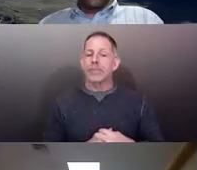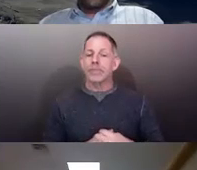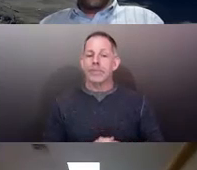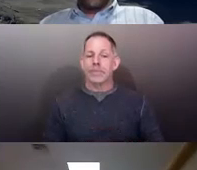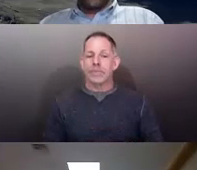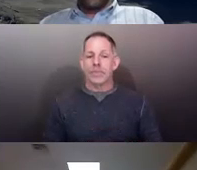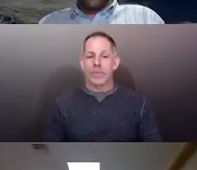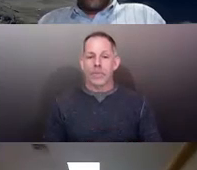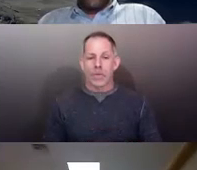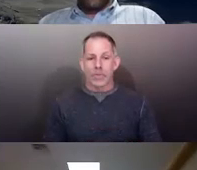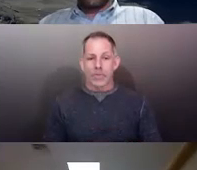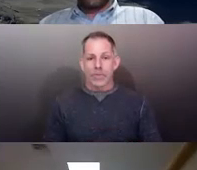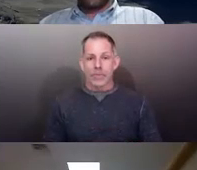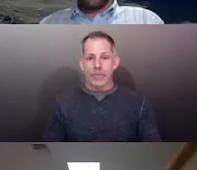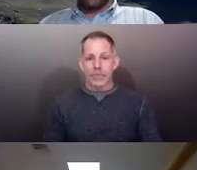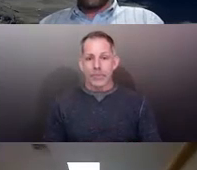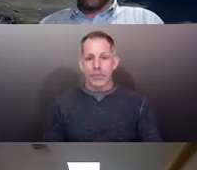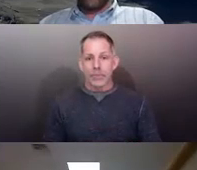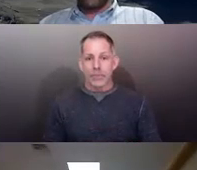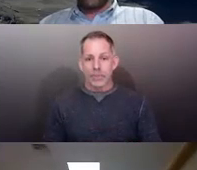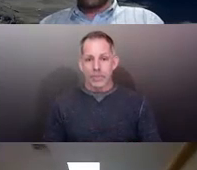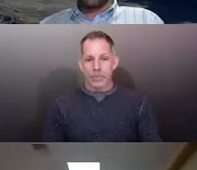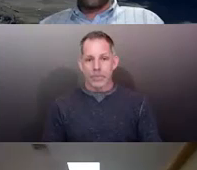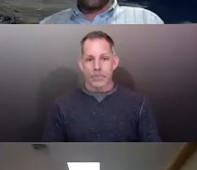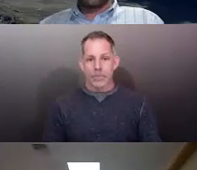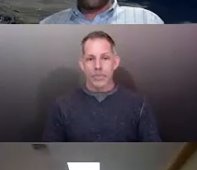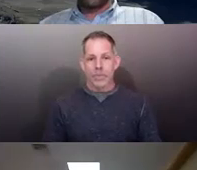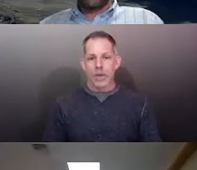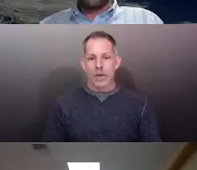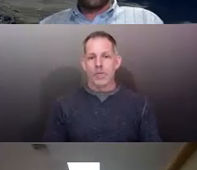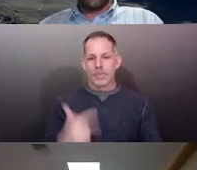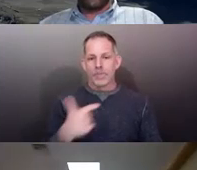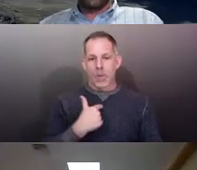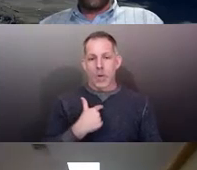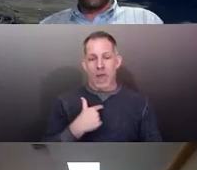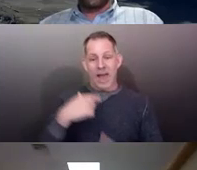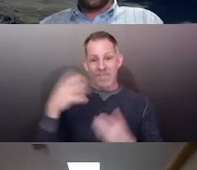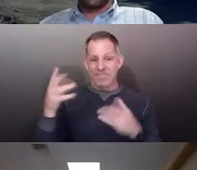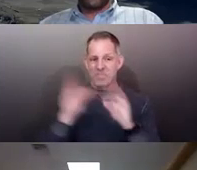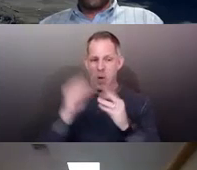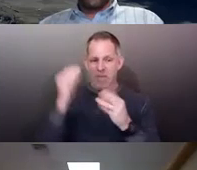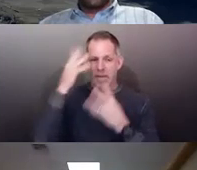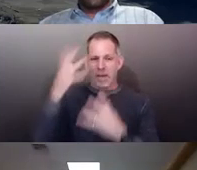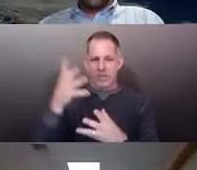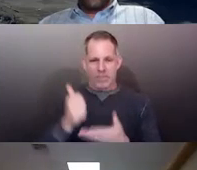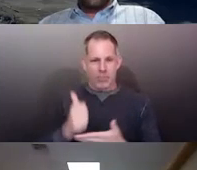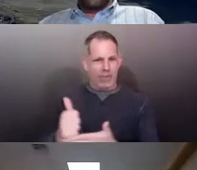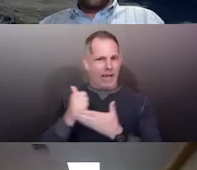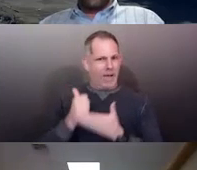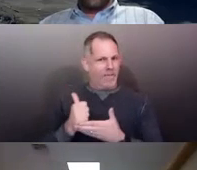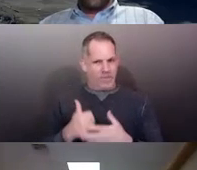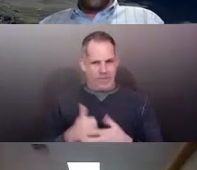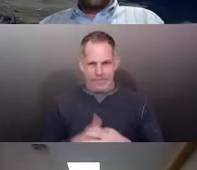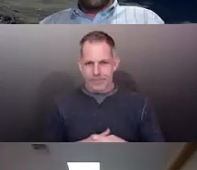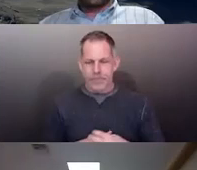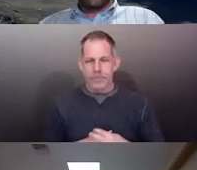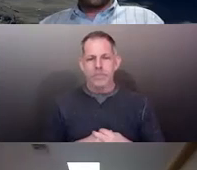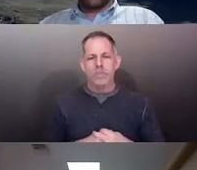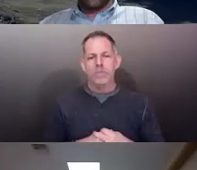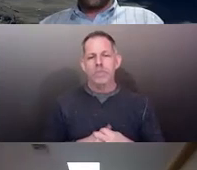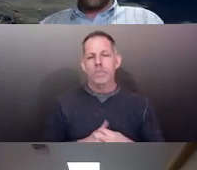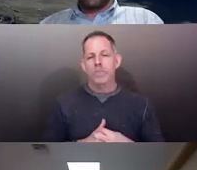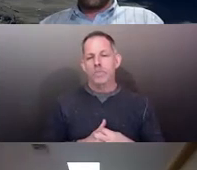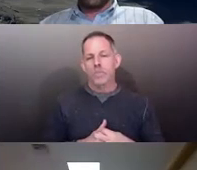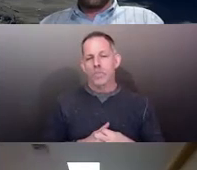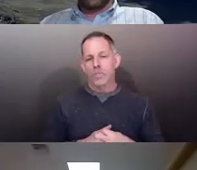currently we're working on, with SHD, a medical countermeasures or a mass vaccination plan. I know we're all looking to the day when a vaccine